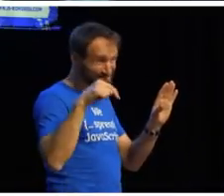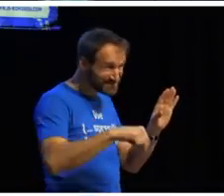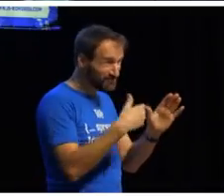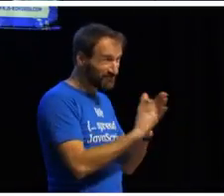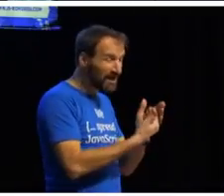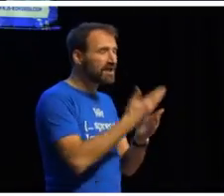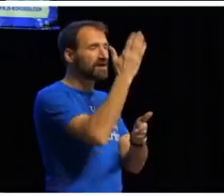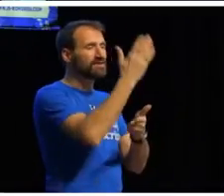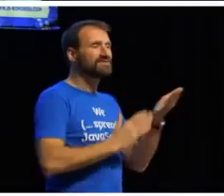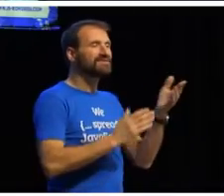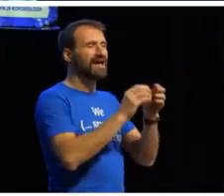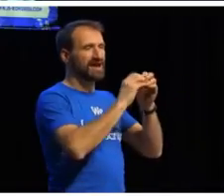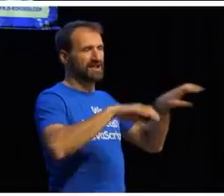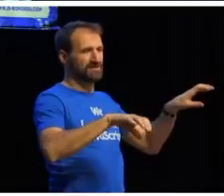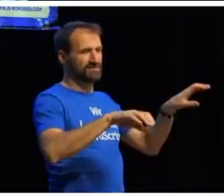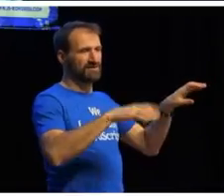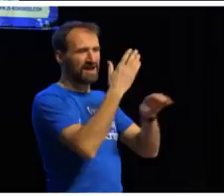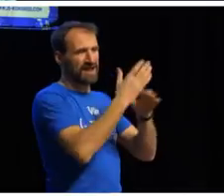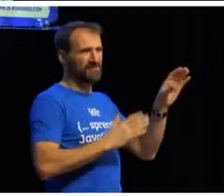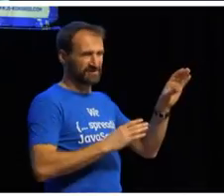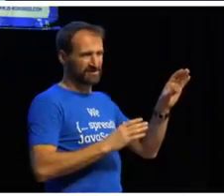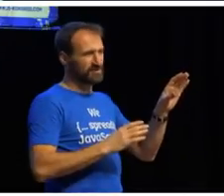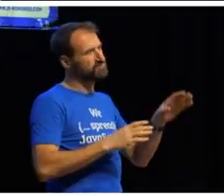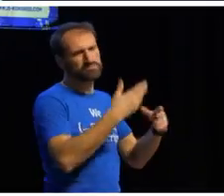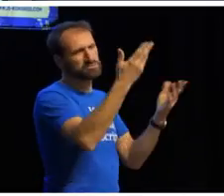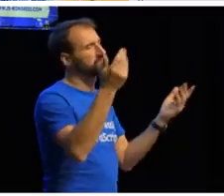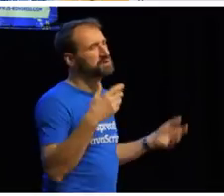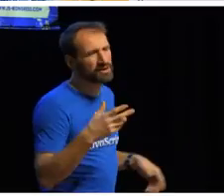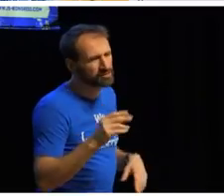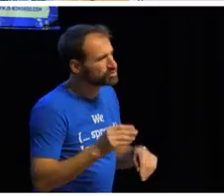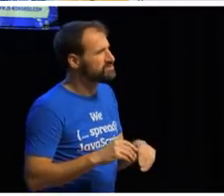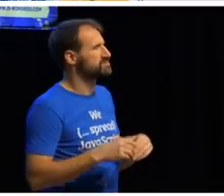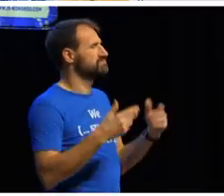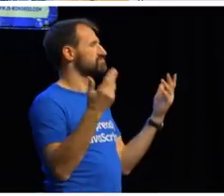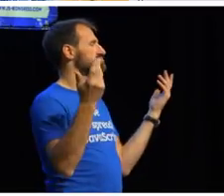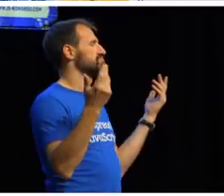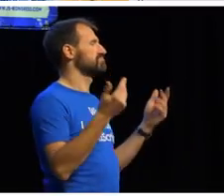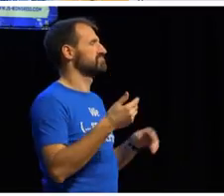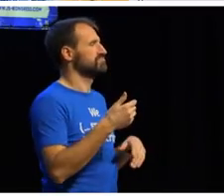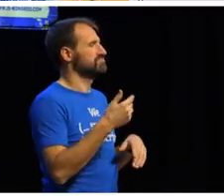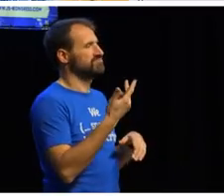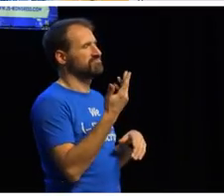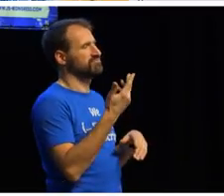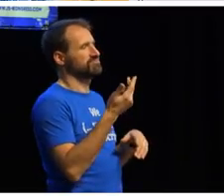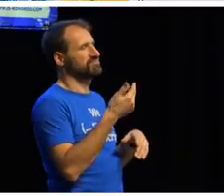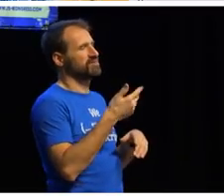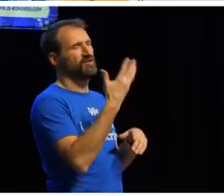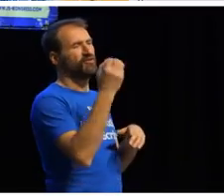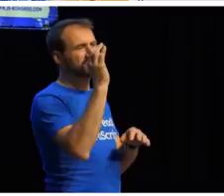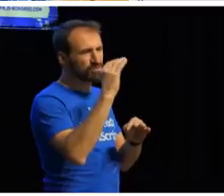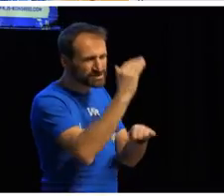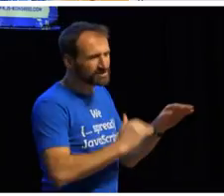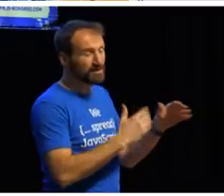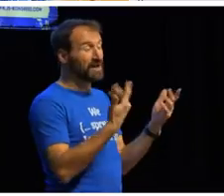split it 60-40, some people say 80-20, but I split it in half using this thing here. And only half of the points I use actually for